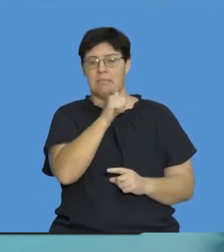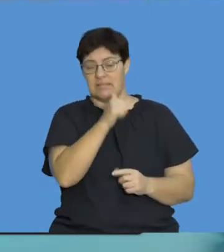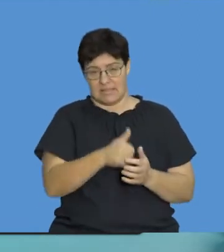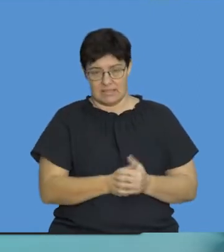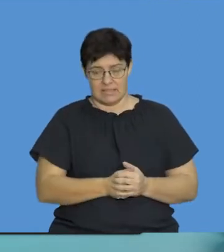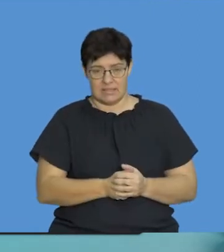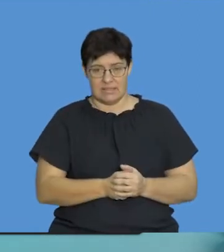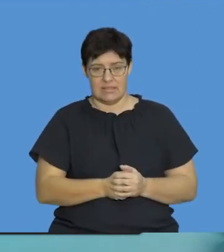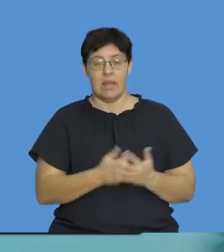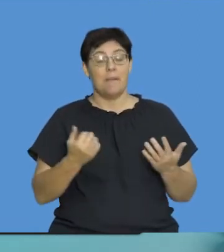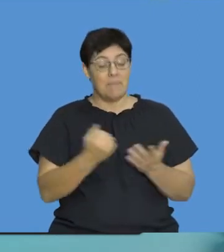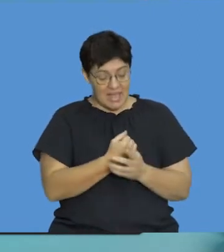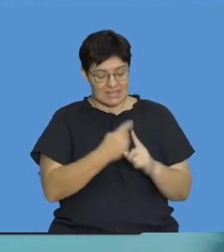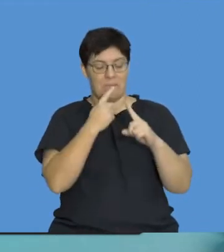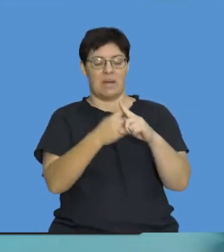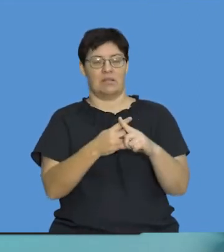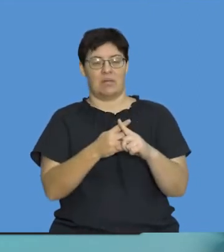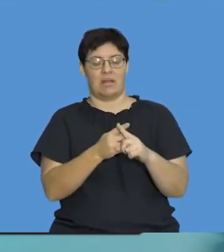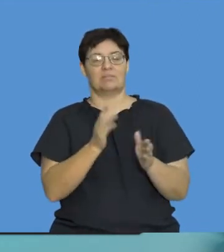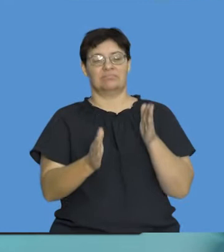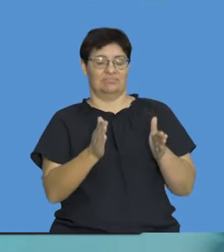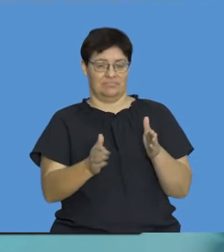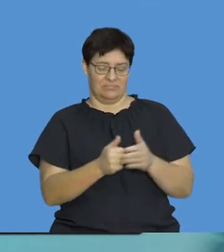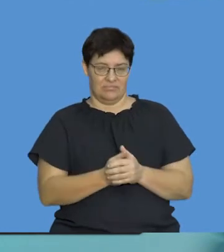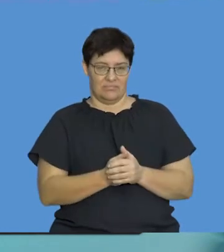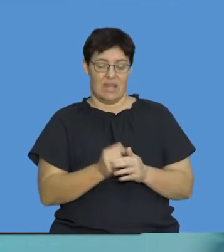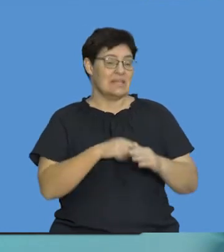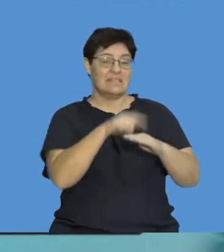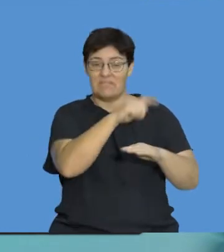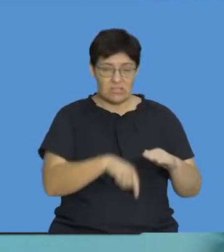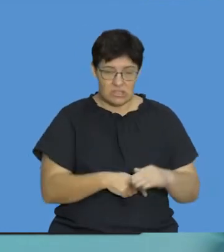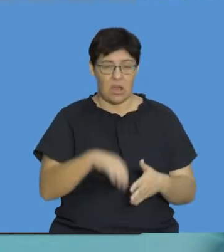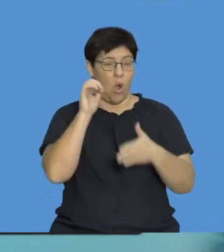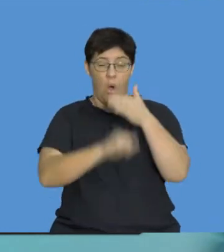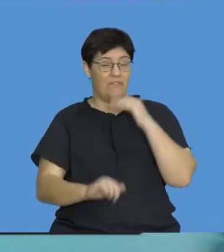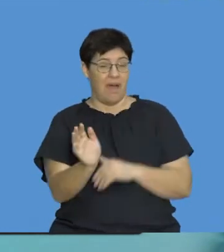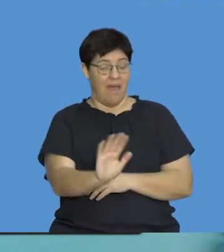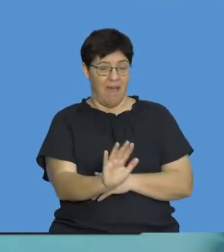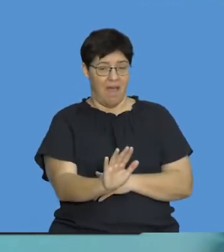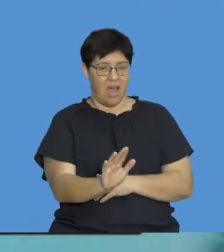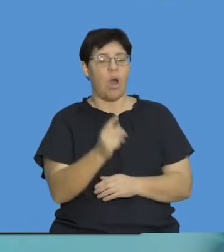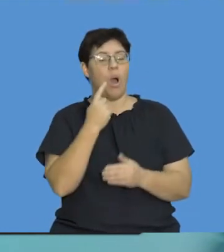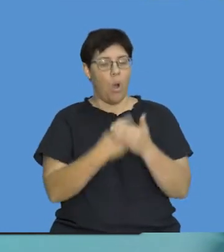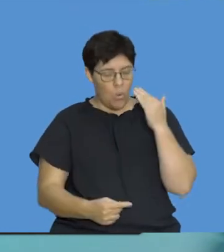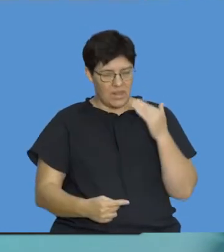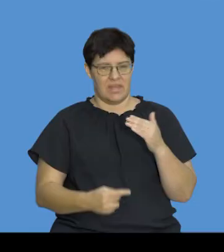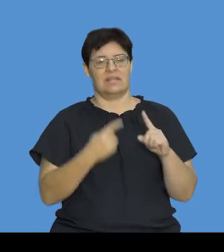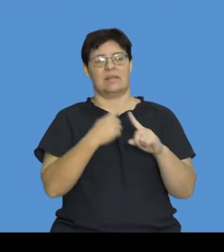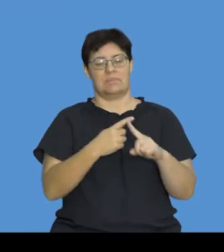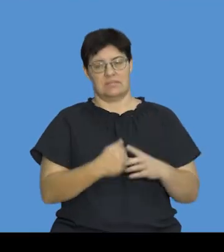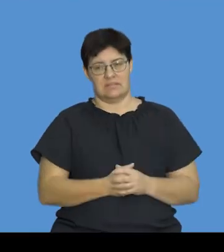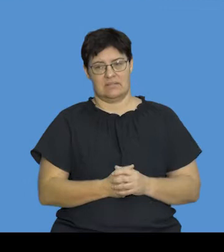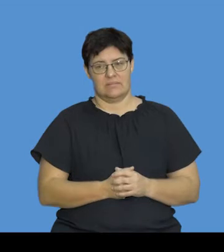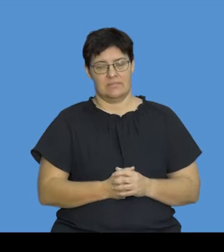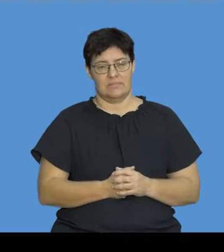as there's a multiplication between those terms. Not division, not subtraction, no, just multiplication.